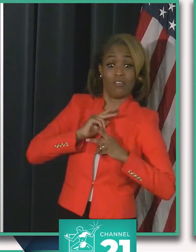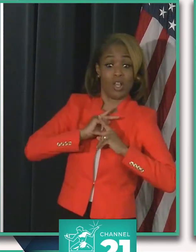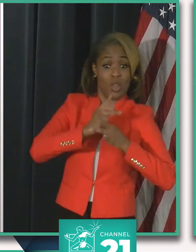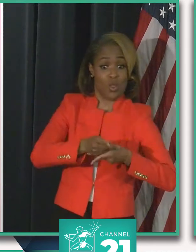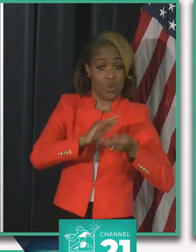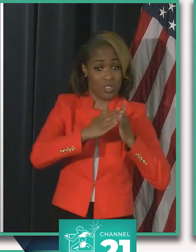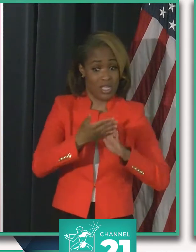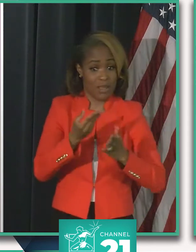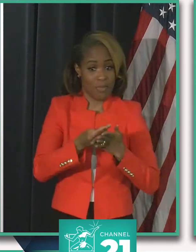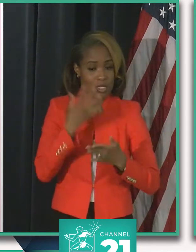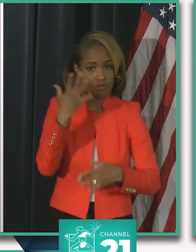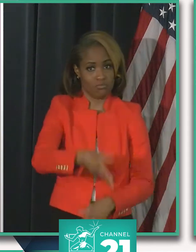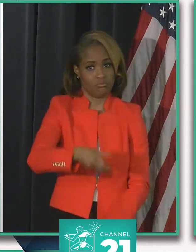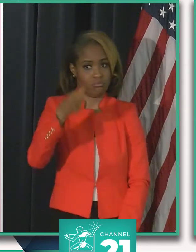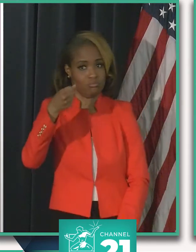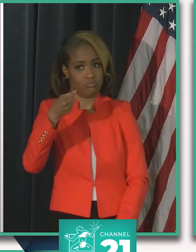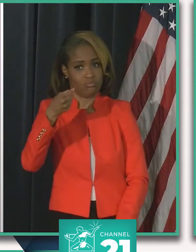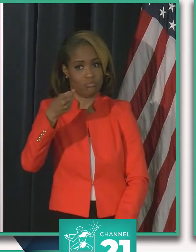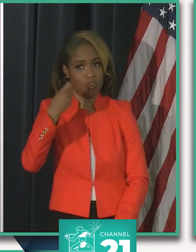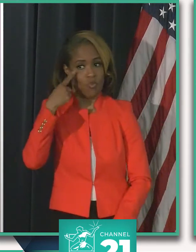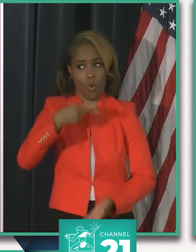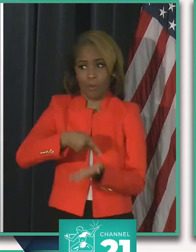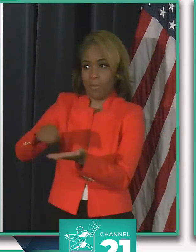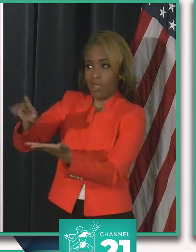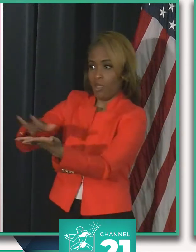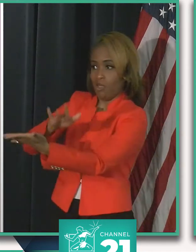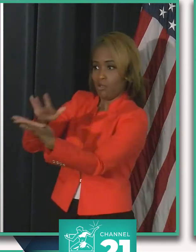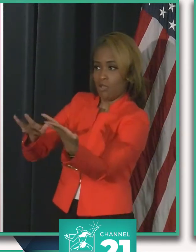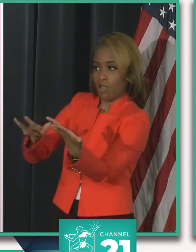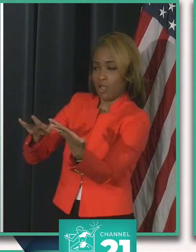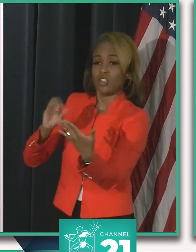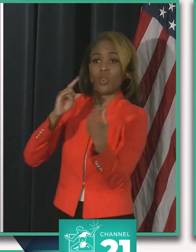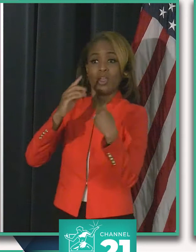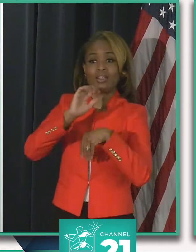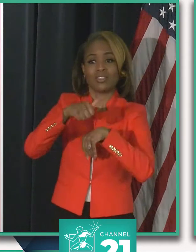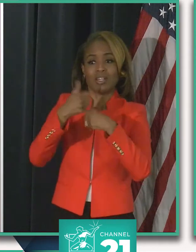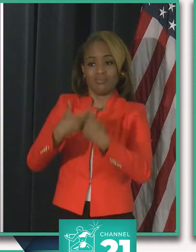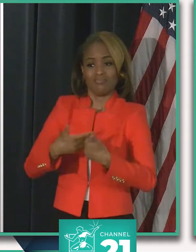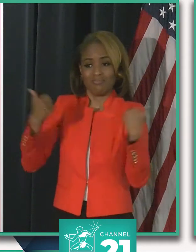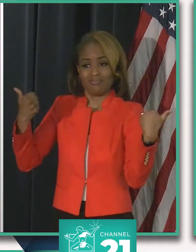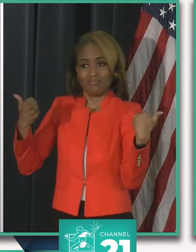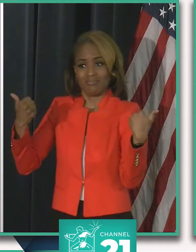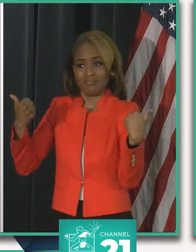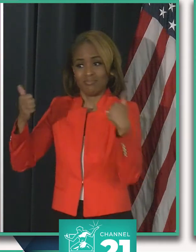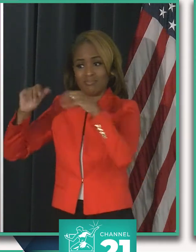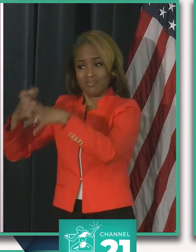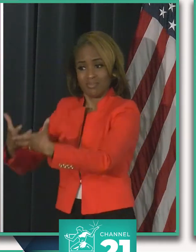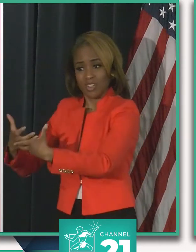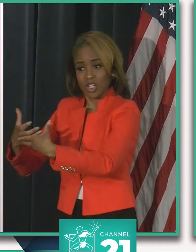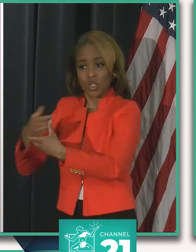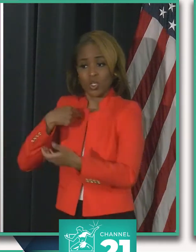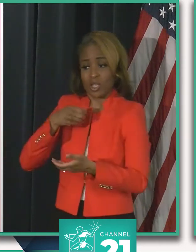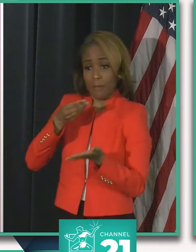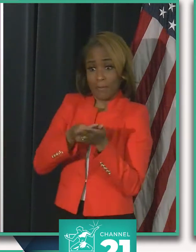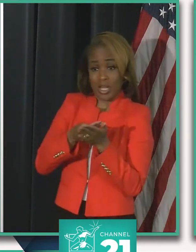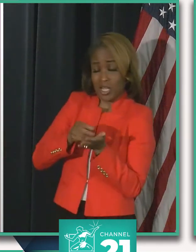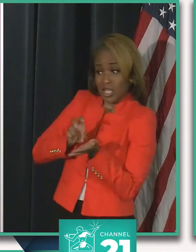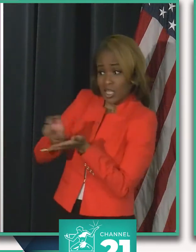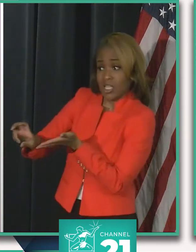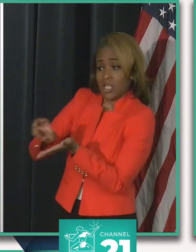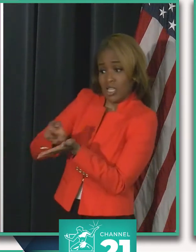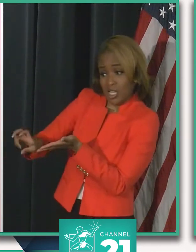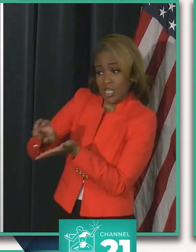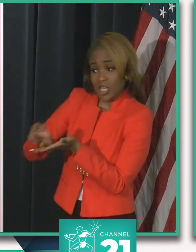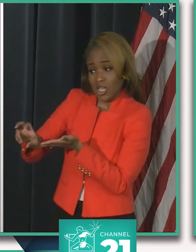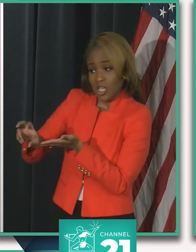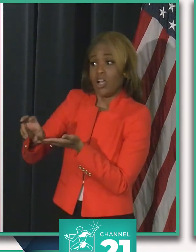would have just been taken for the creditors. So they set up a separate authority so that you could put the money into the authority and get the